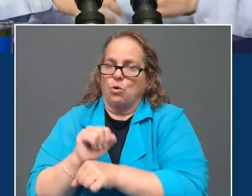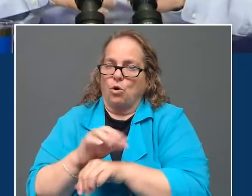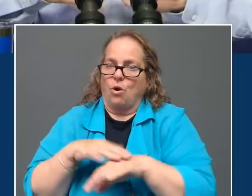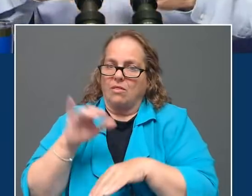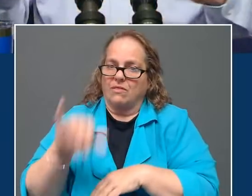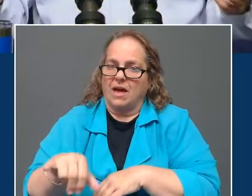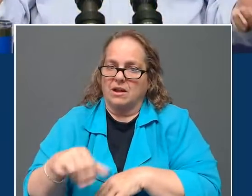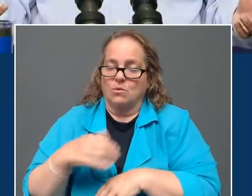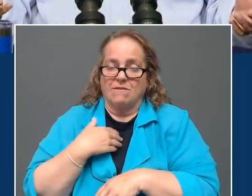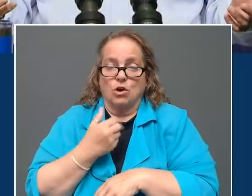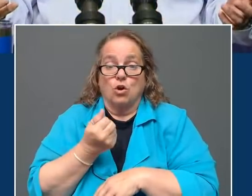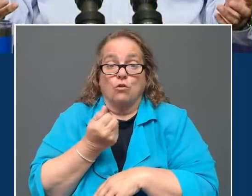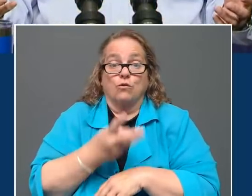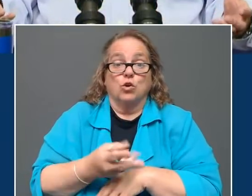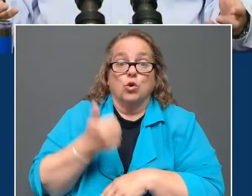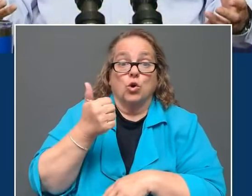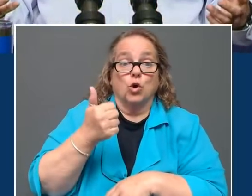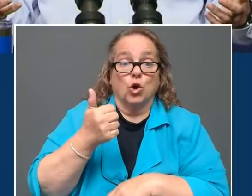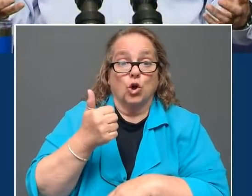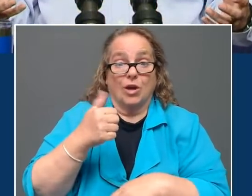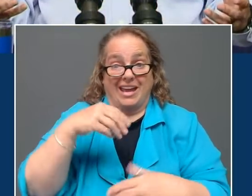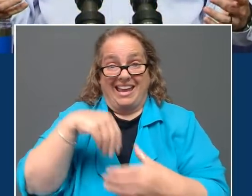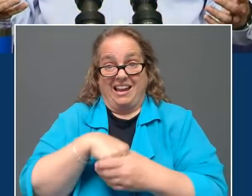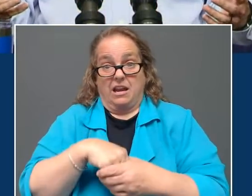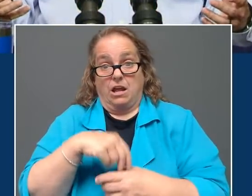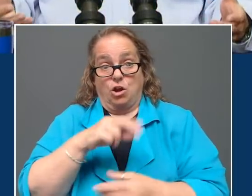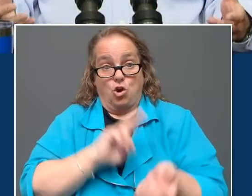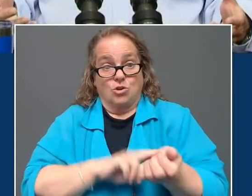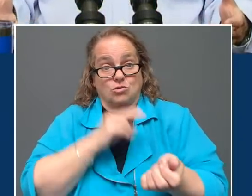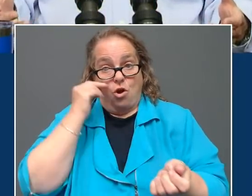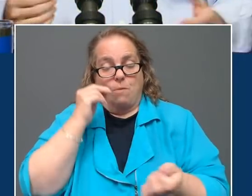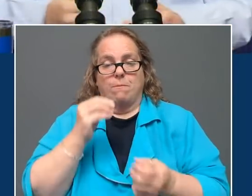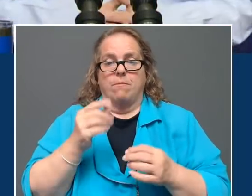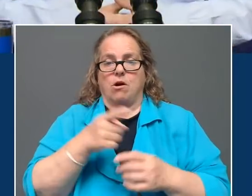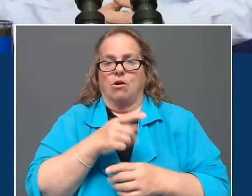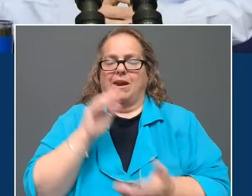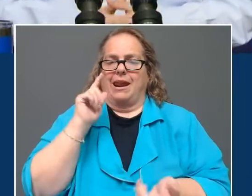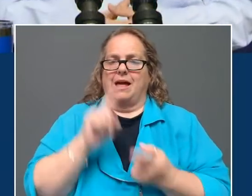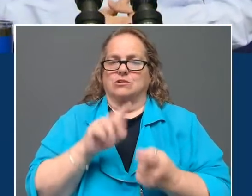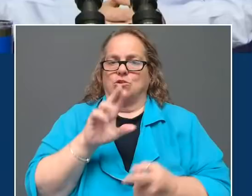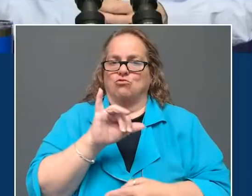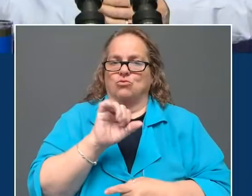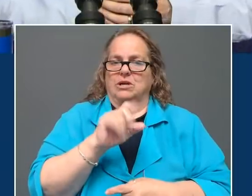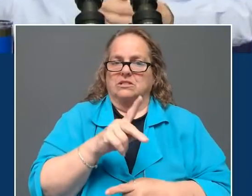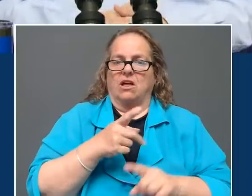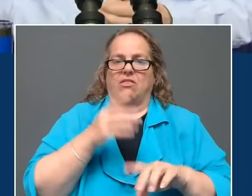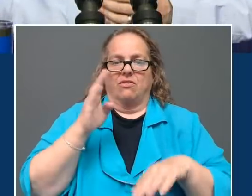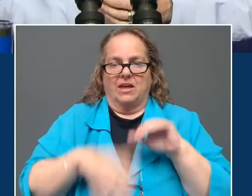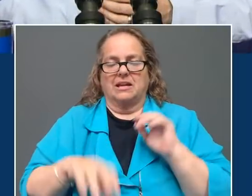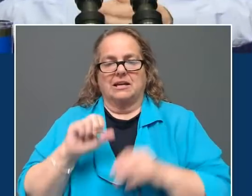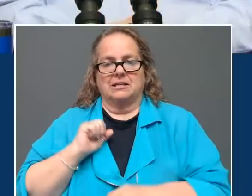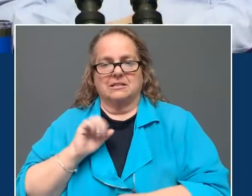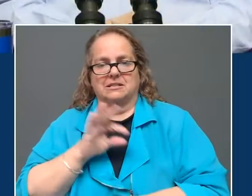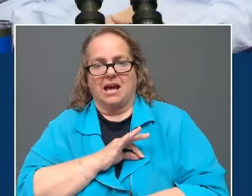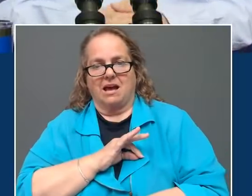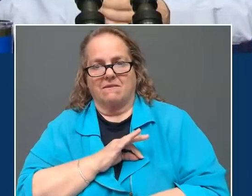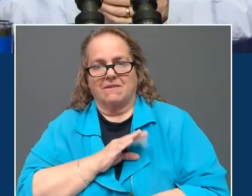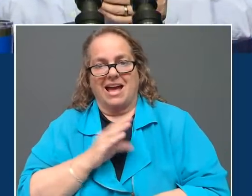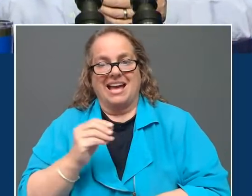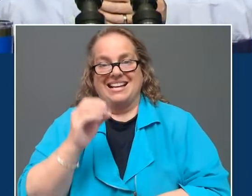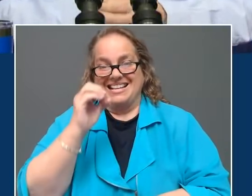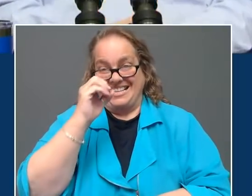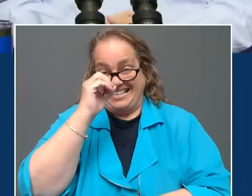who are far more at risk than staff getting the virus, and 0 new